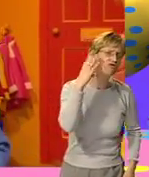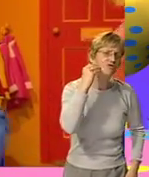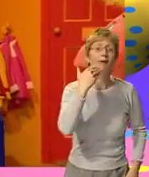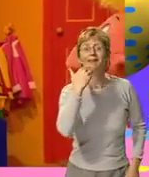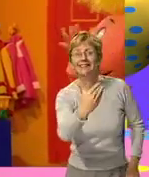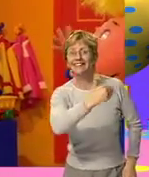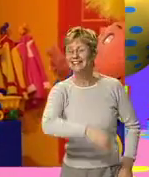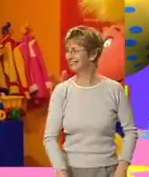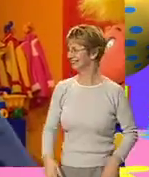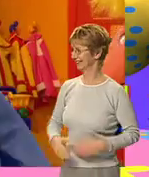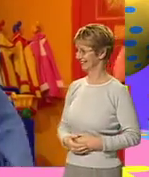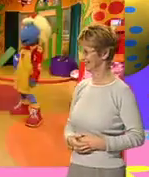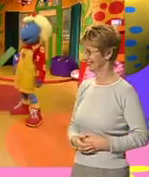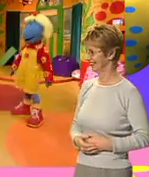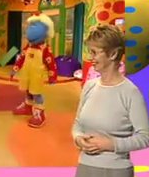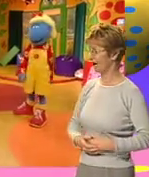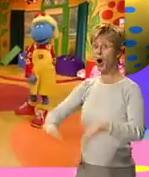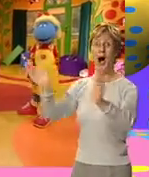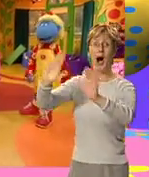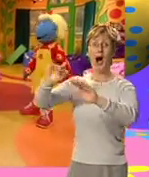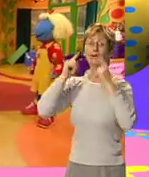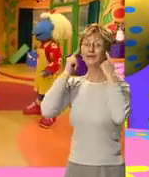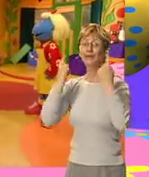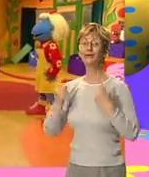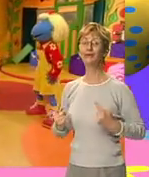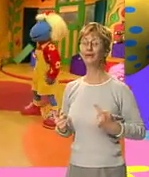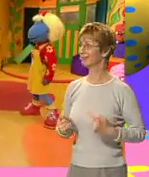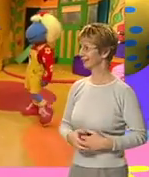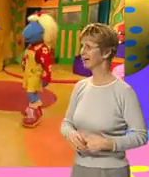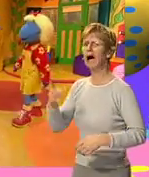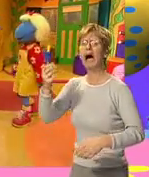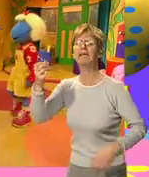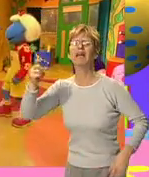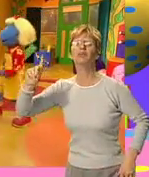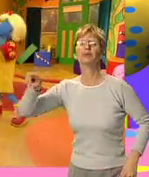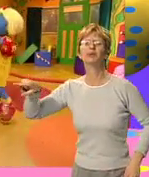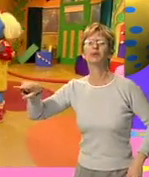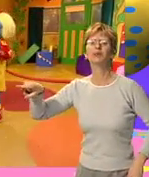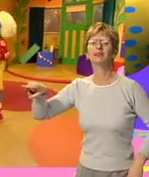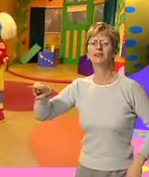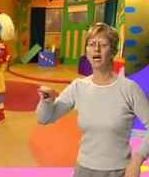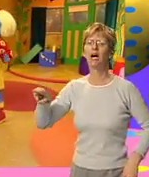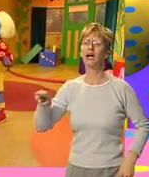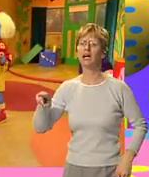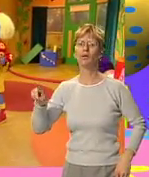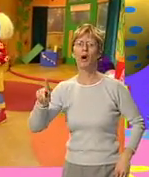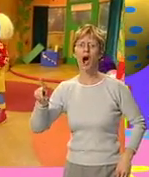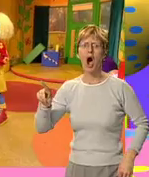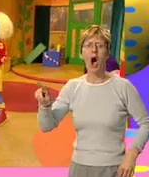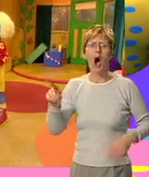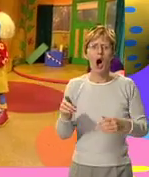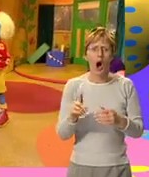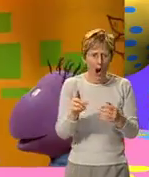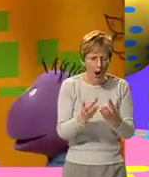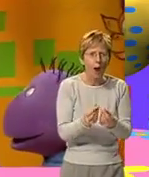sugars, please. Oh, hello, Judy. What have you got there? It's a box of modelling clay. Oh, clay! What are you going to